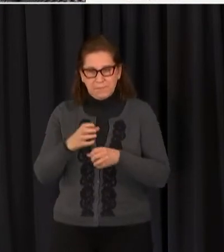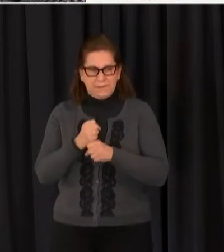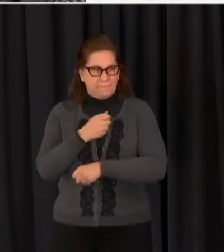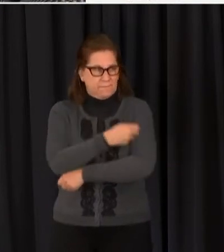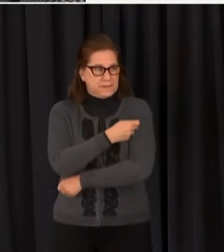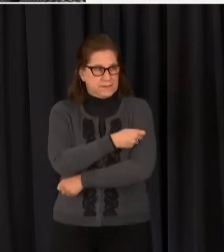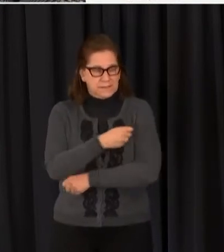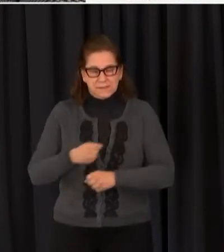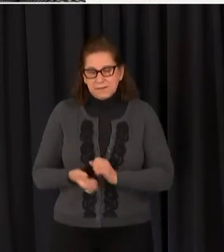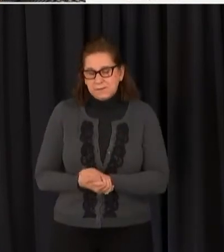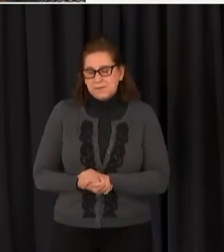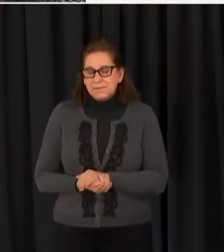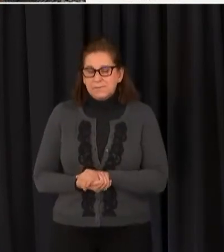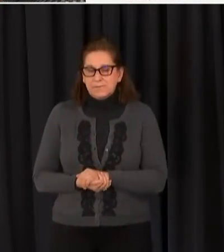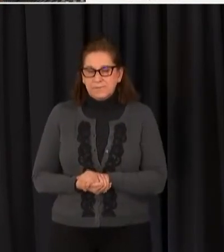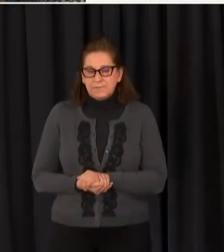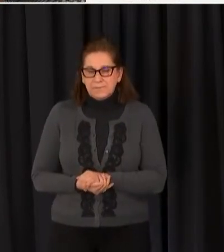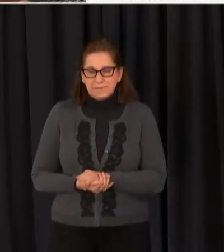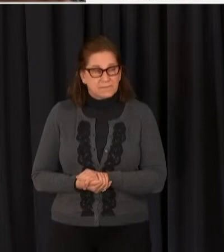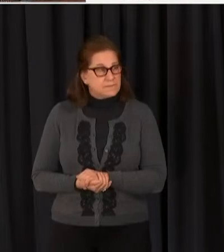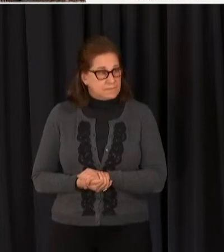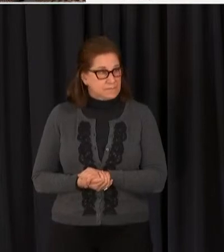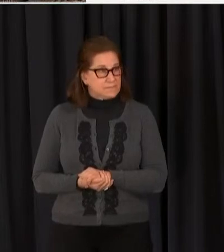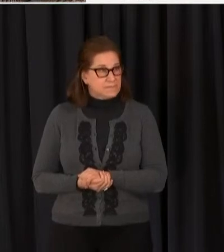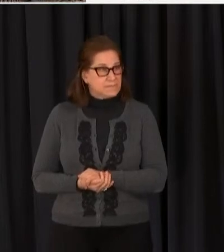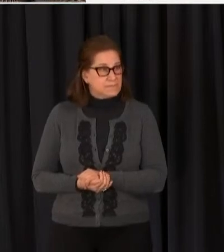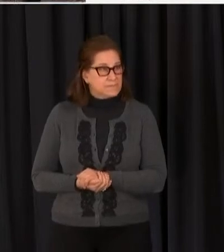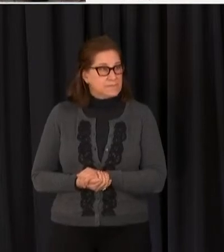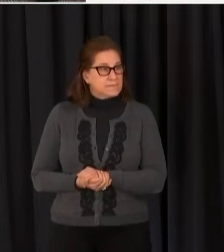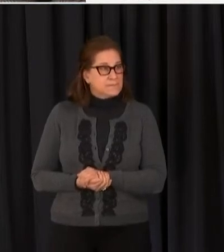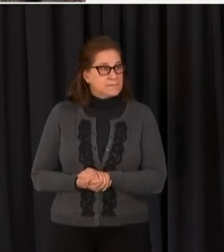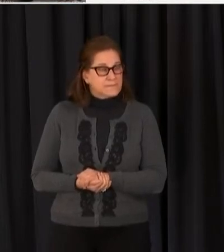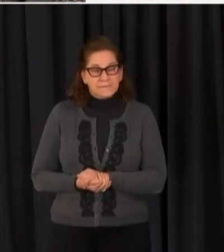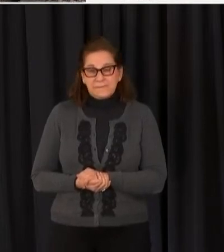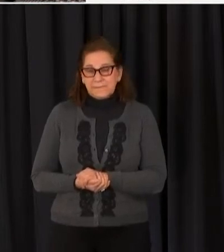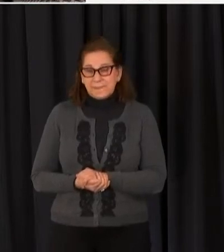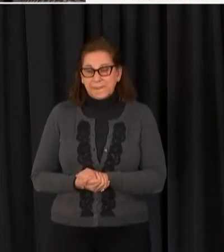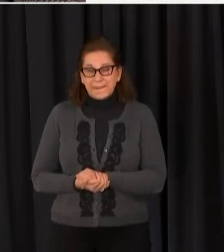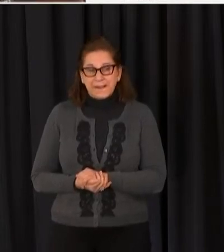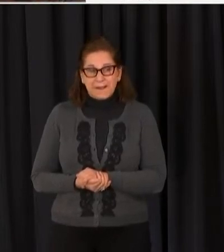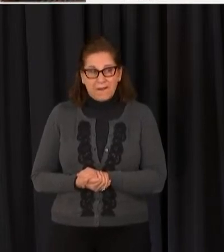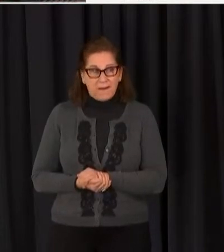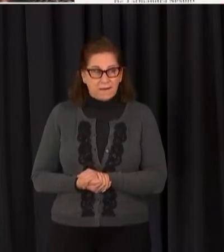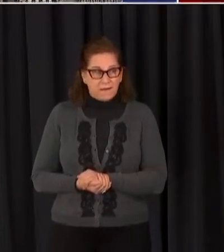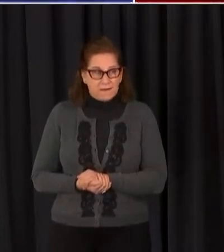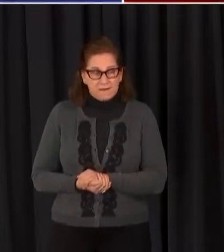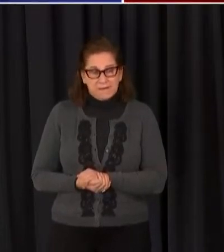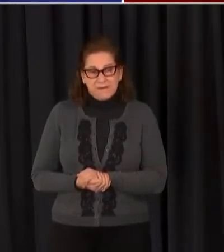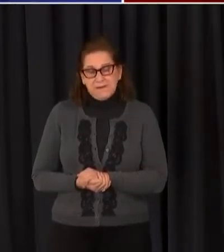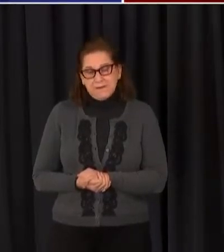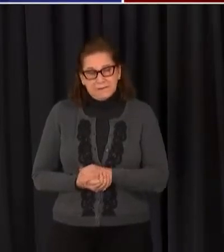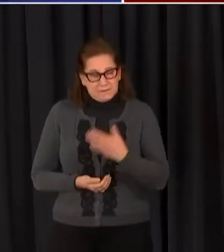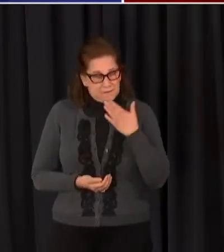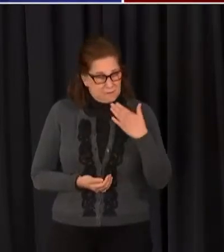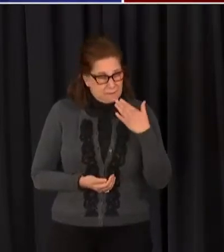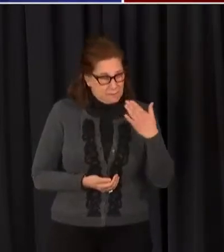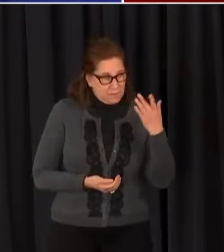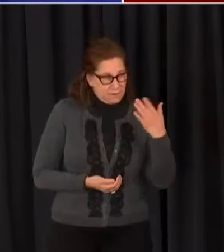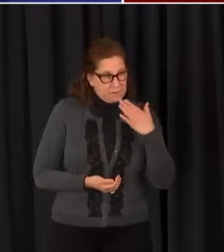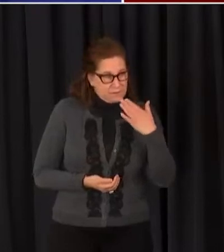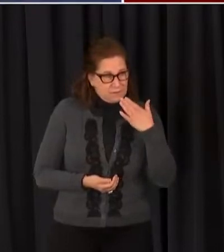of COVID-19 vaccine. Thank you, Madam Mayor. Thank you, Dr. Nesbitt.